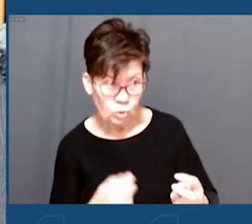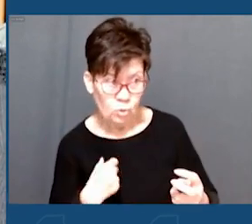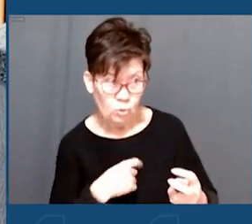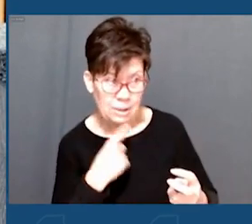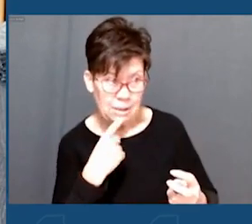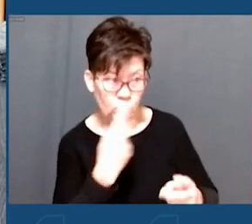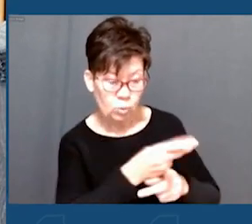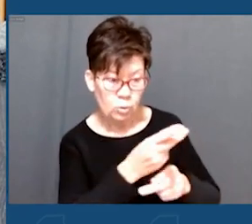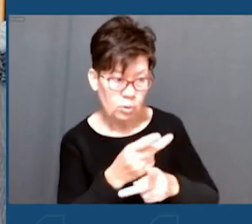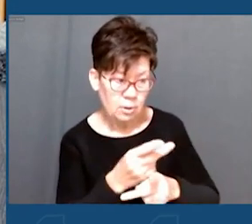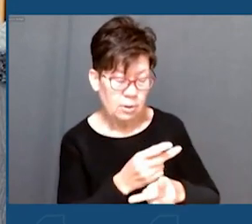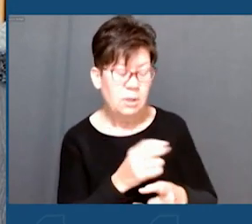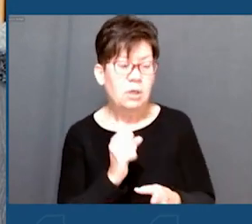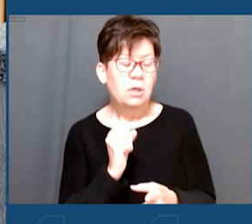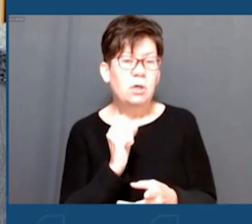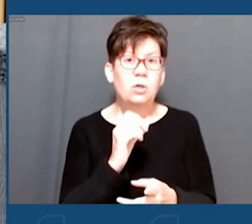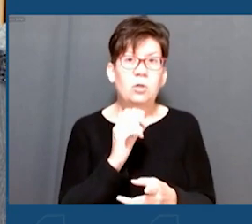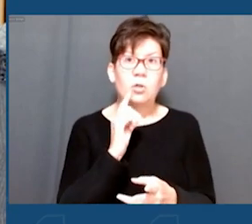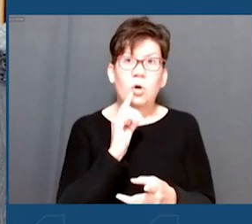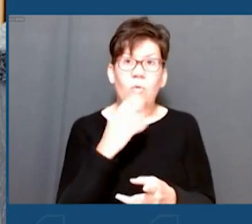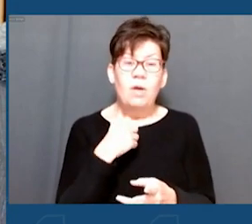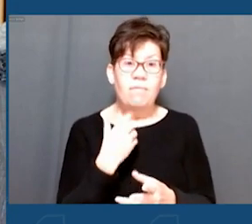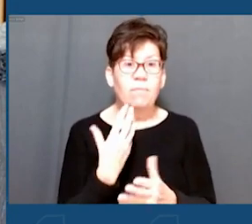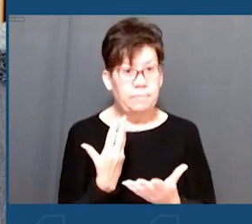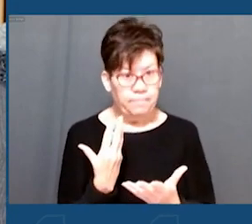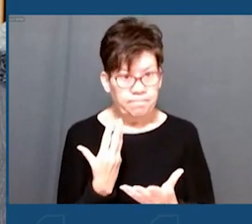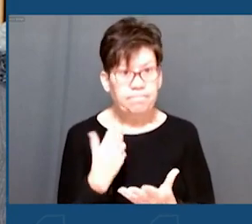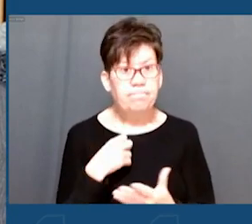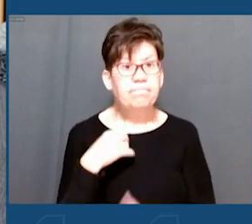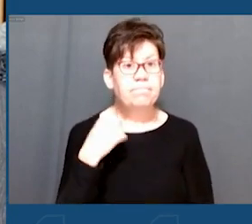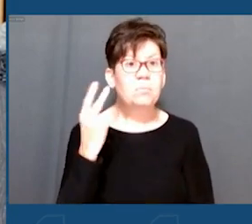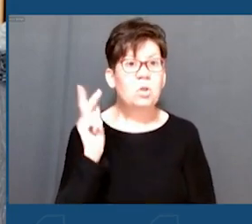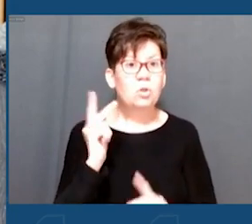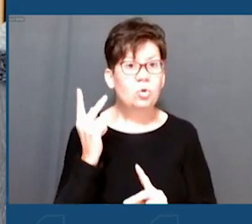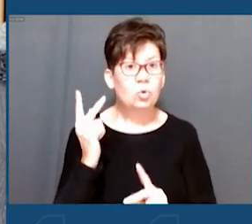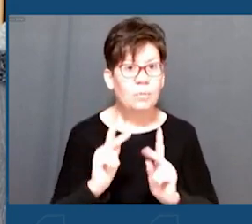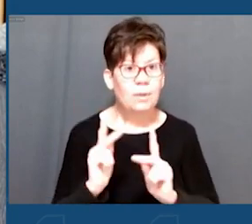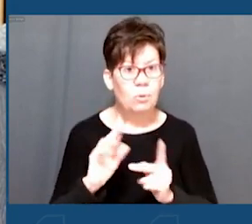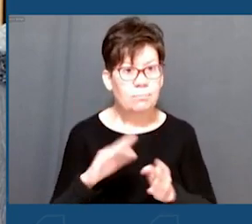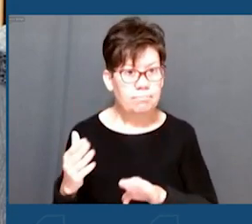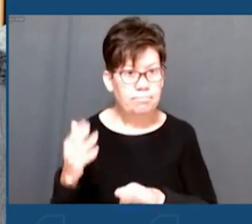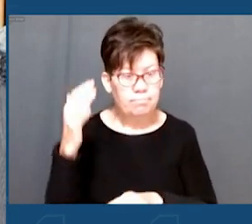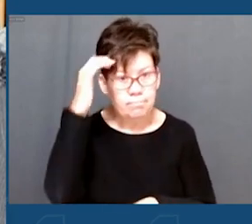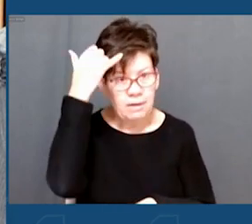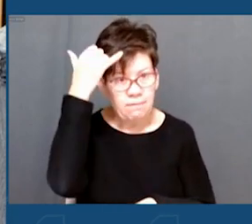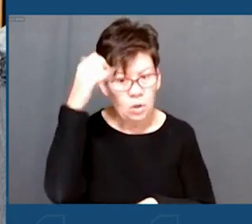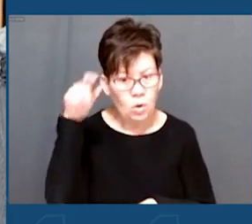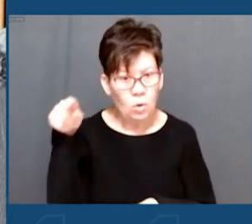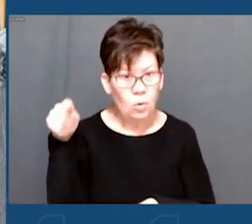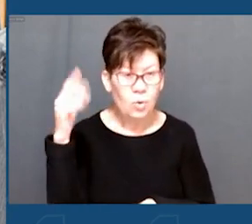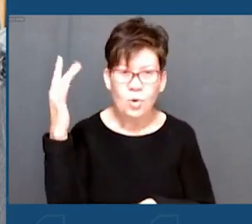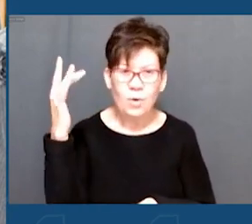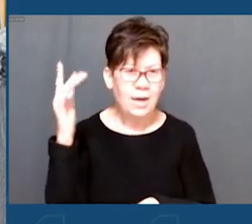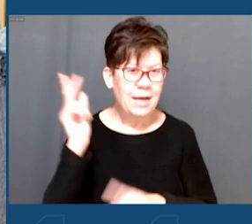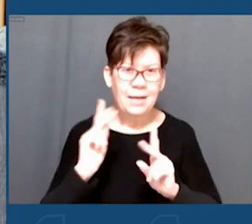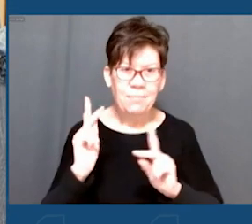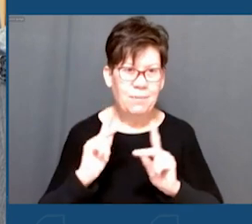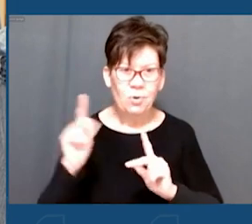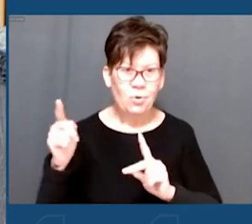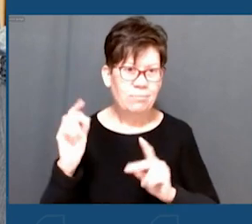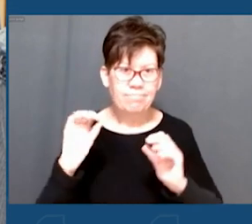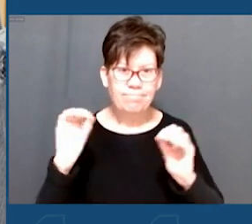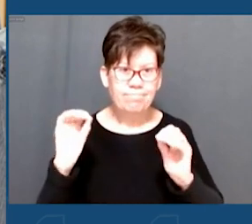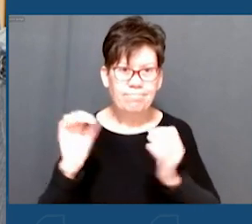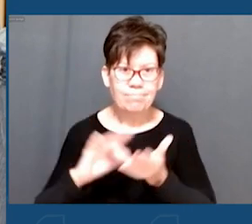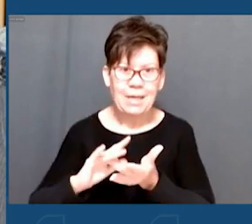and that's what we have. Also, the loss of 2 lives in Buffalo, storm-related, because people are not able to get to medical attention, which is,